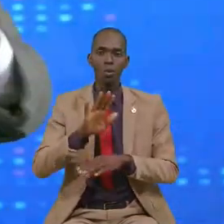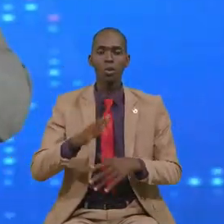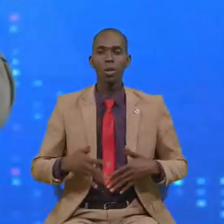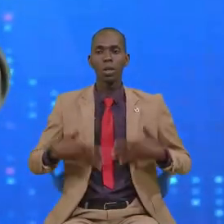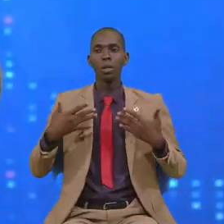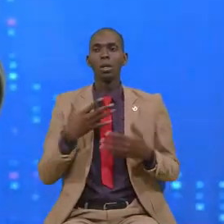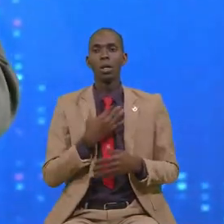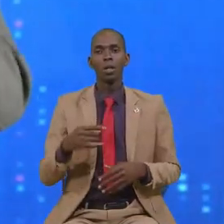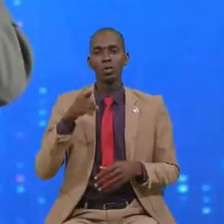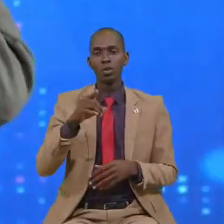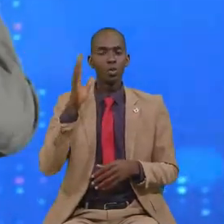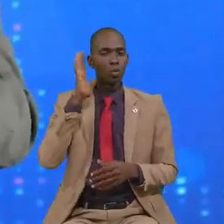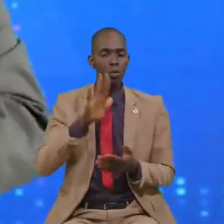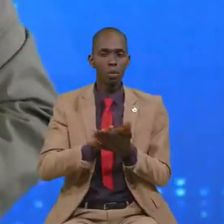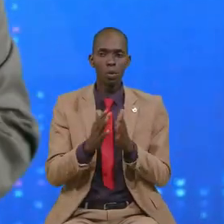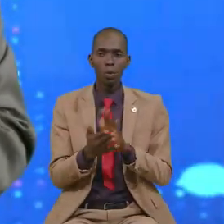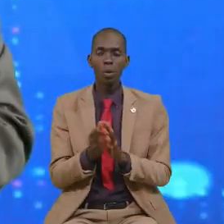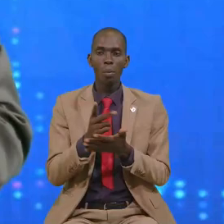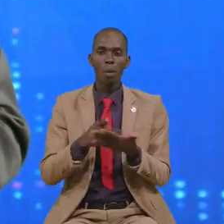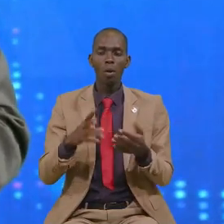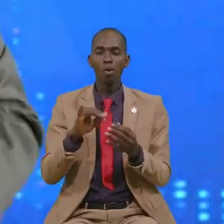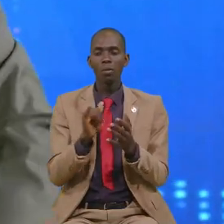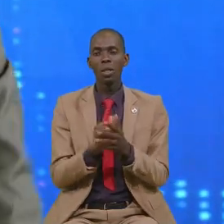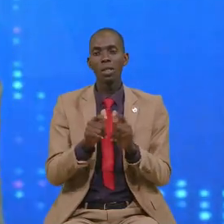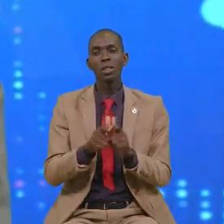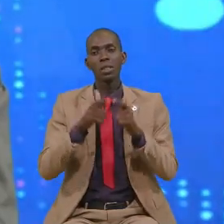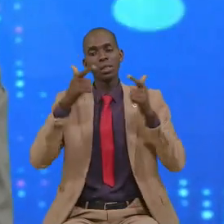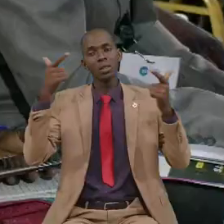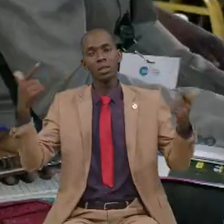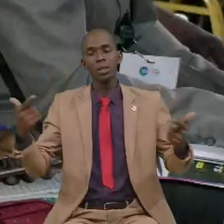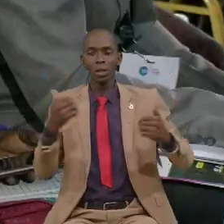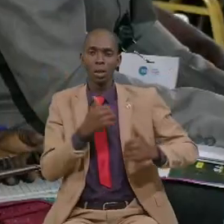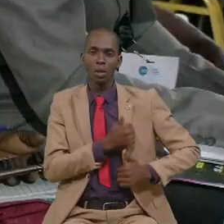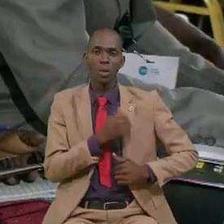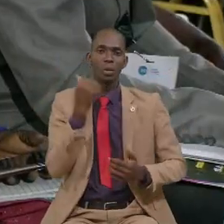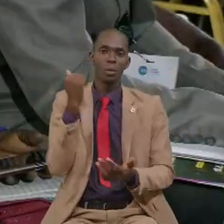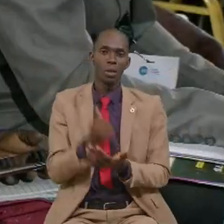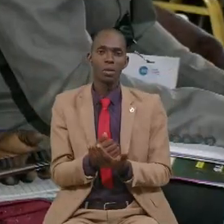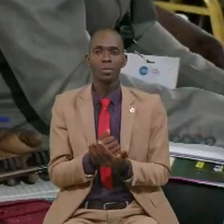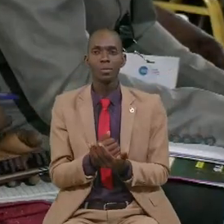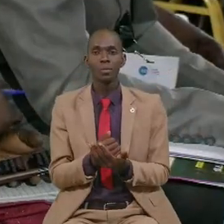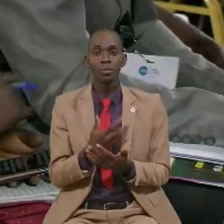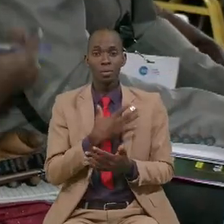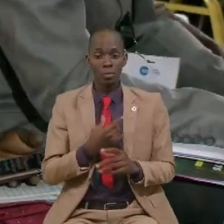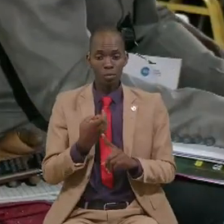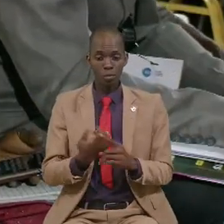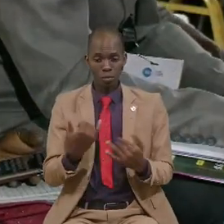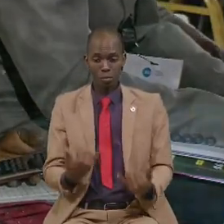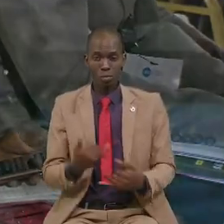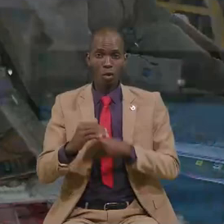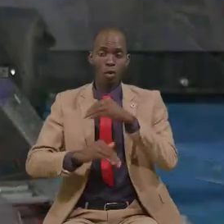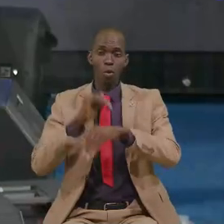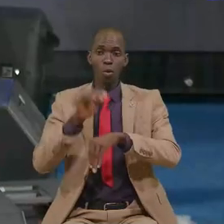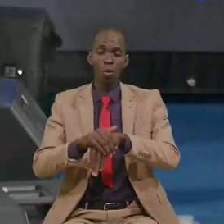you'll be part of that great exceeding army. And from today